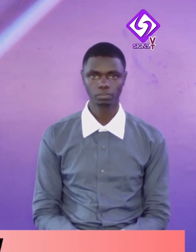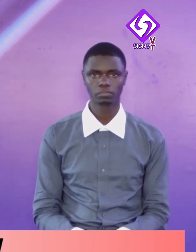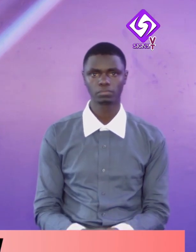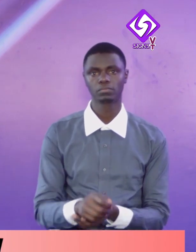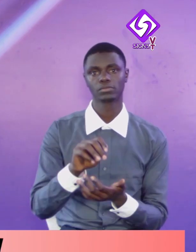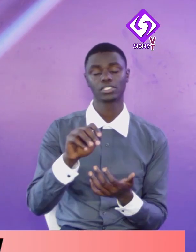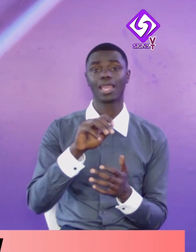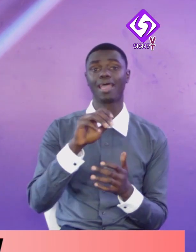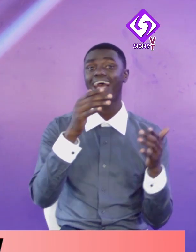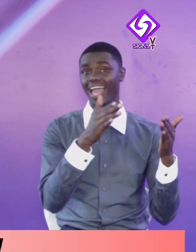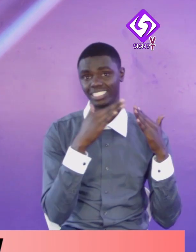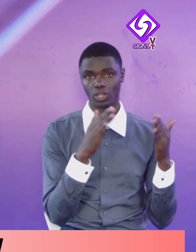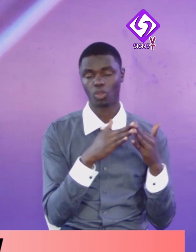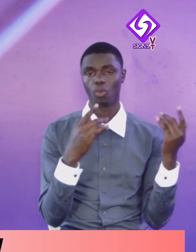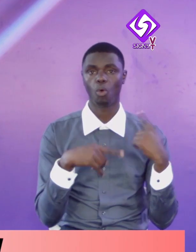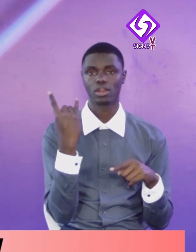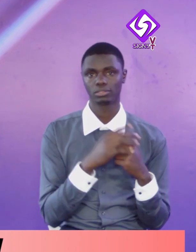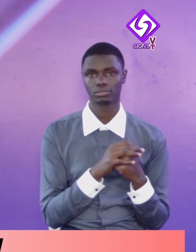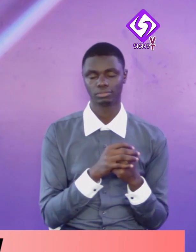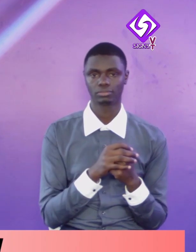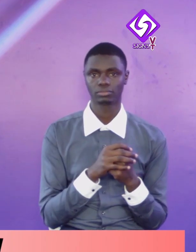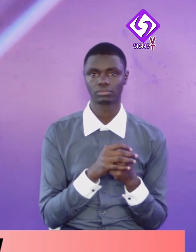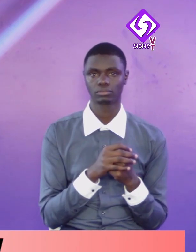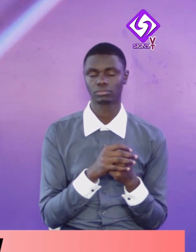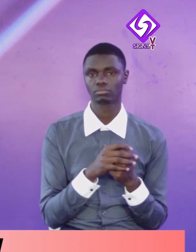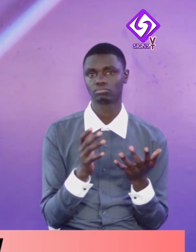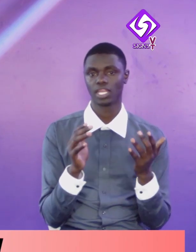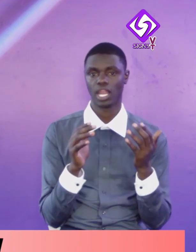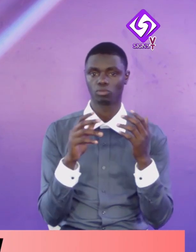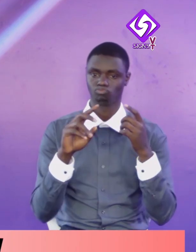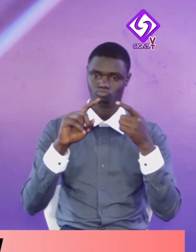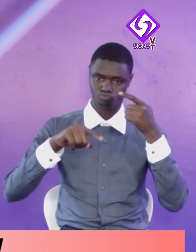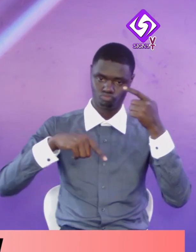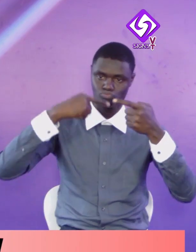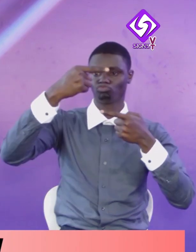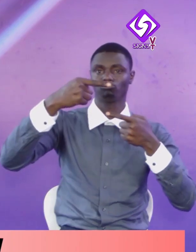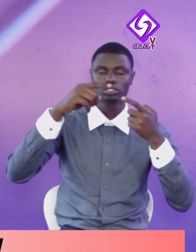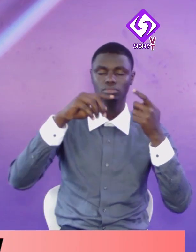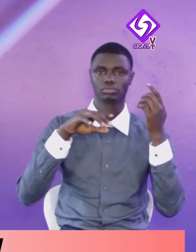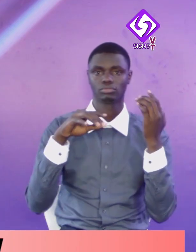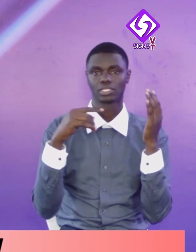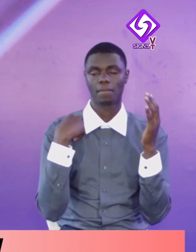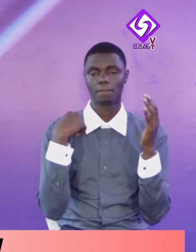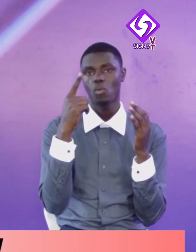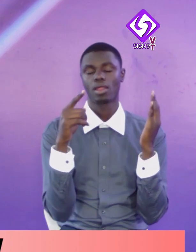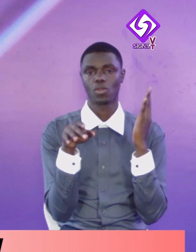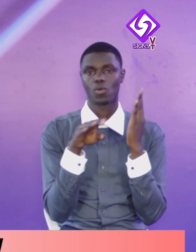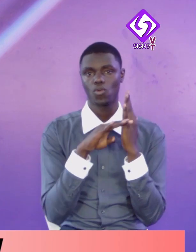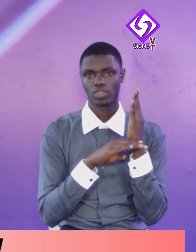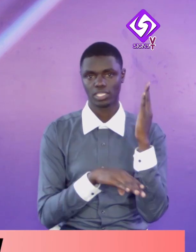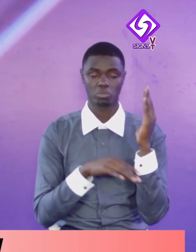Arsenal also got their win, which brought them to the top of the table. That's why you hear